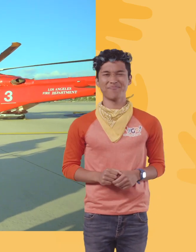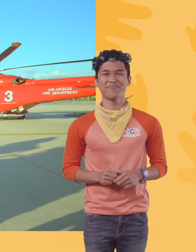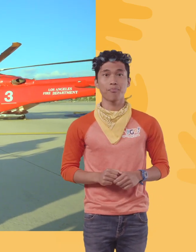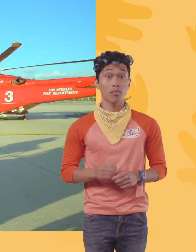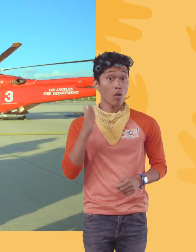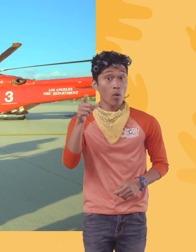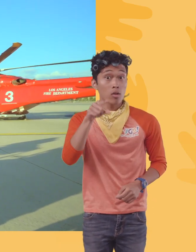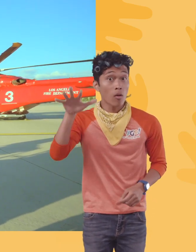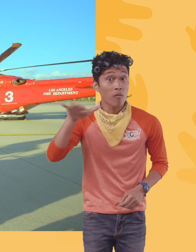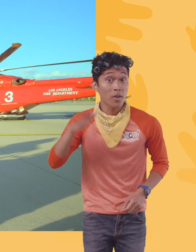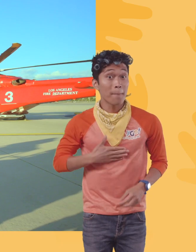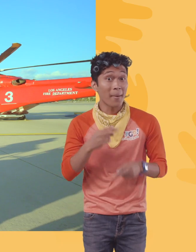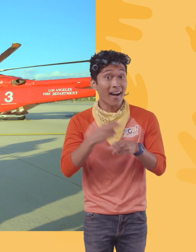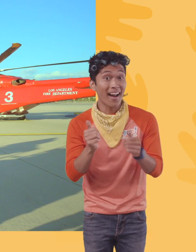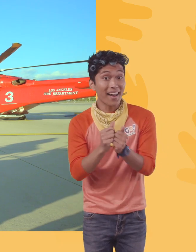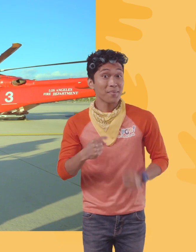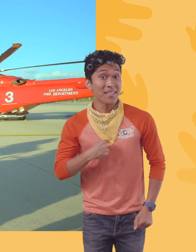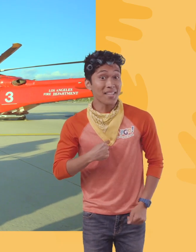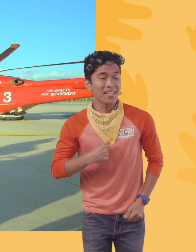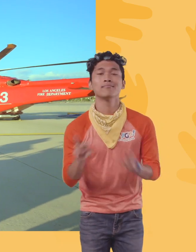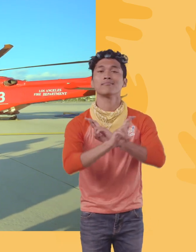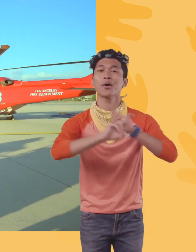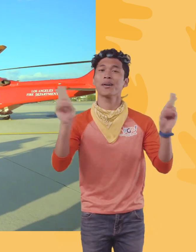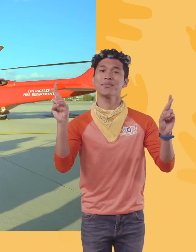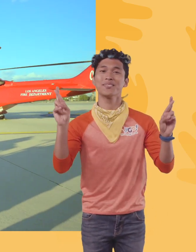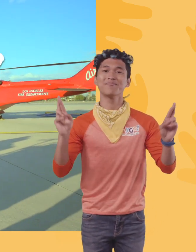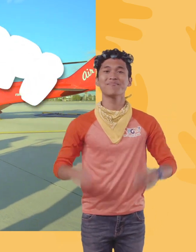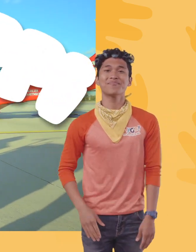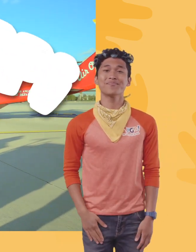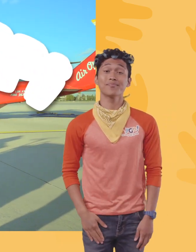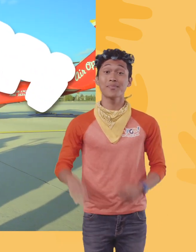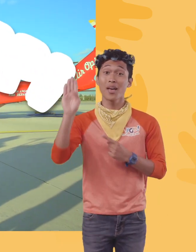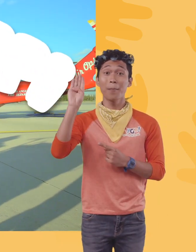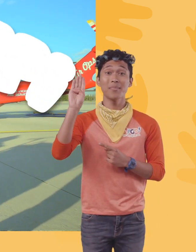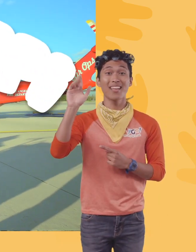my name. Will you spell my name with me? All right, ready?